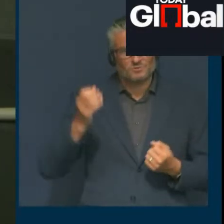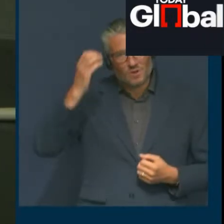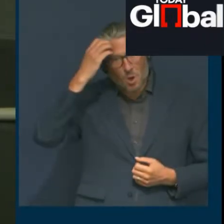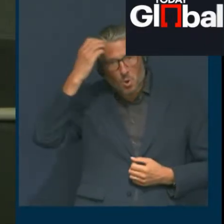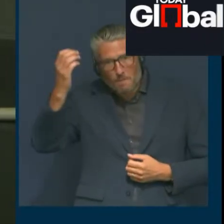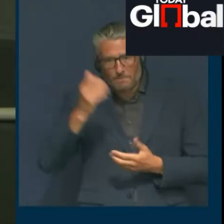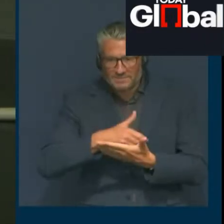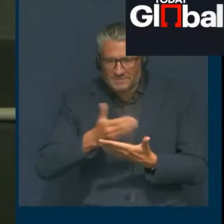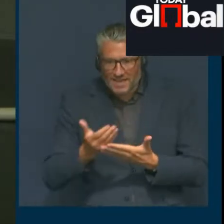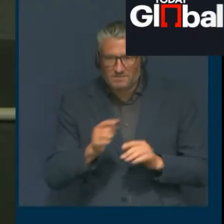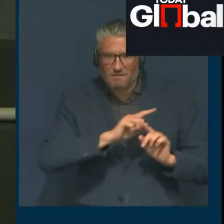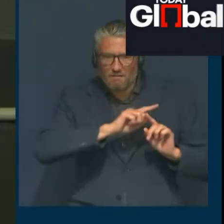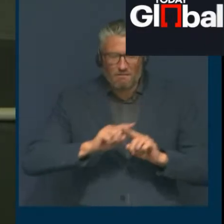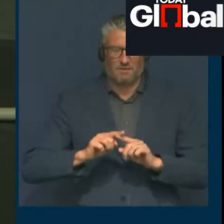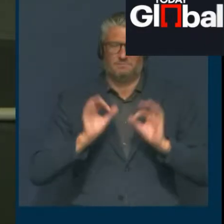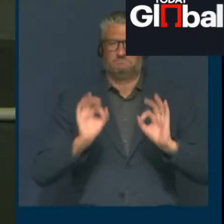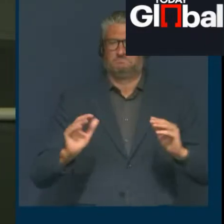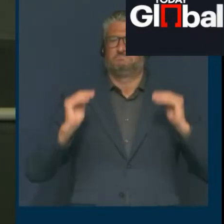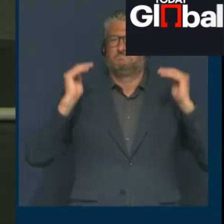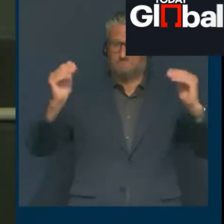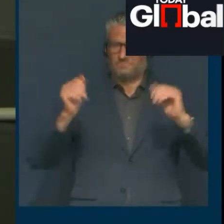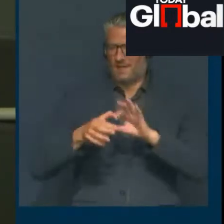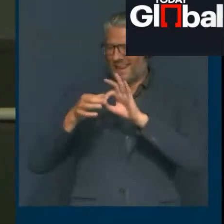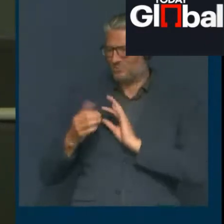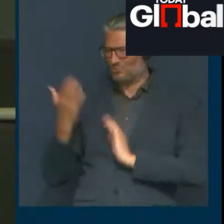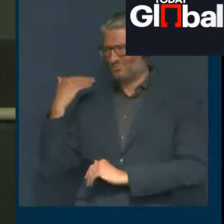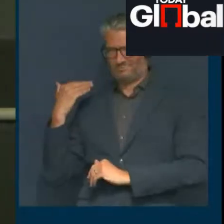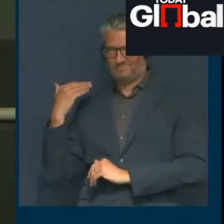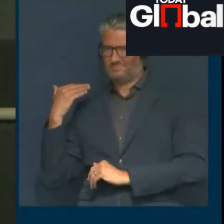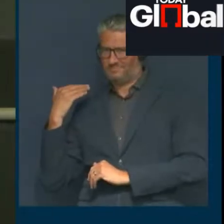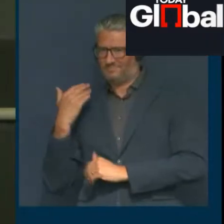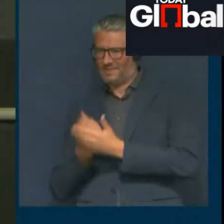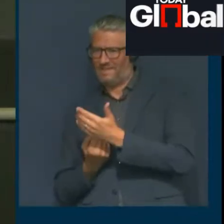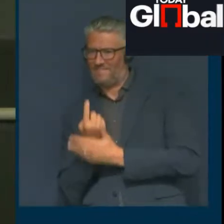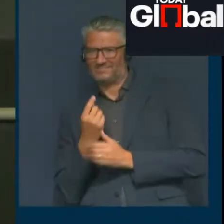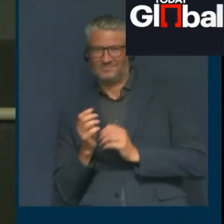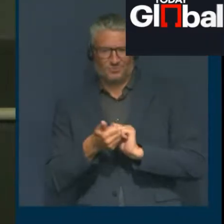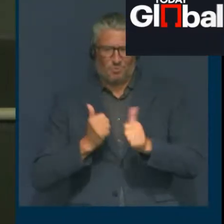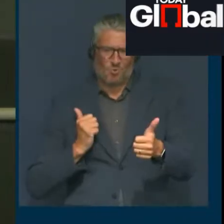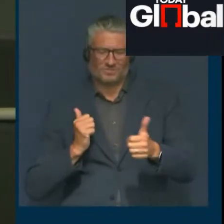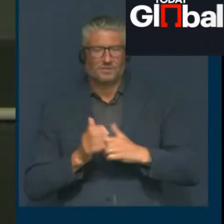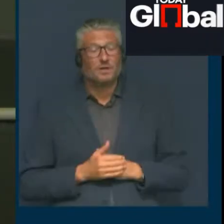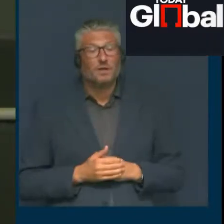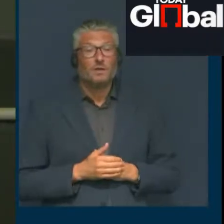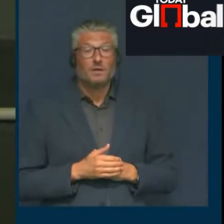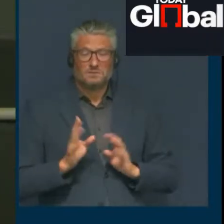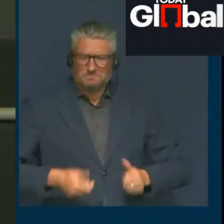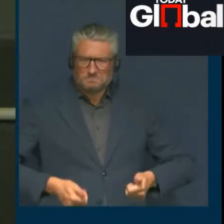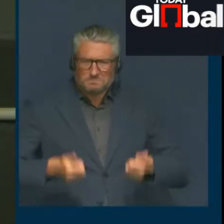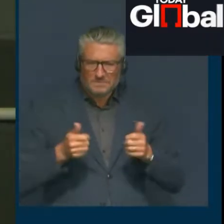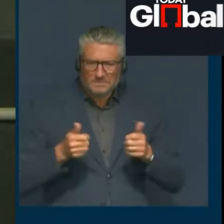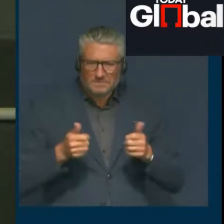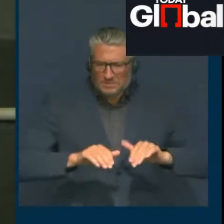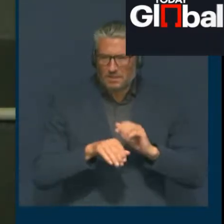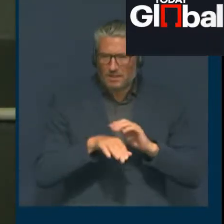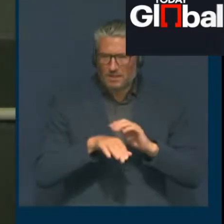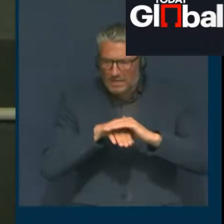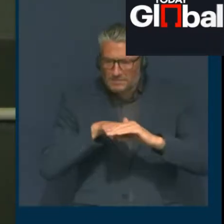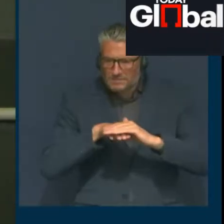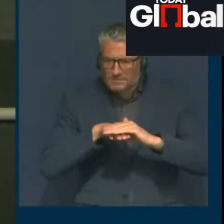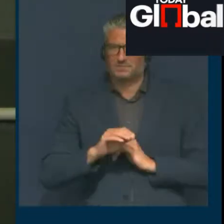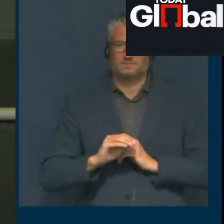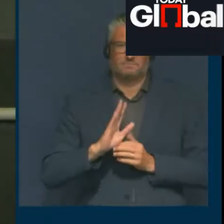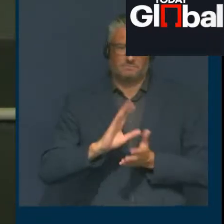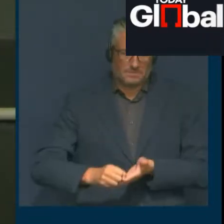digital front, the Meda Center plays a pioneering role in enhancing digital accessibility and developing assistive technology. These efforts